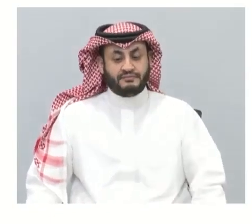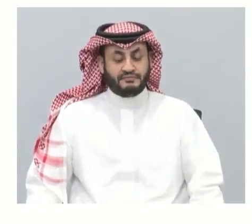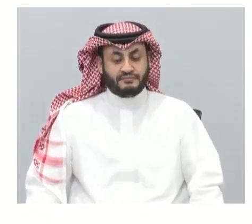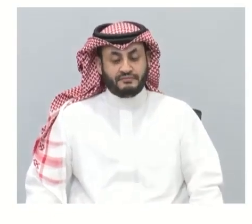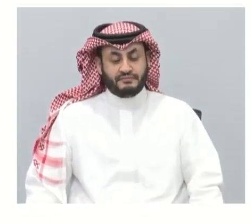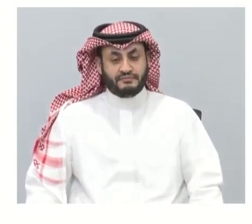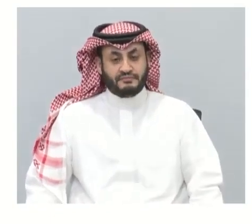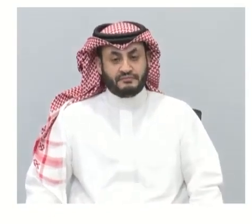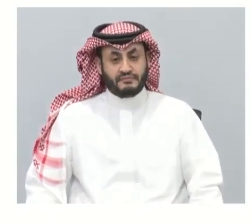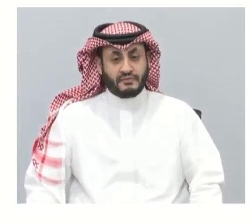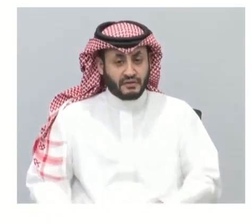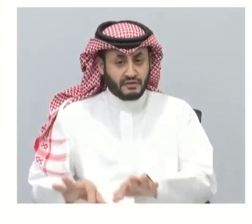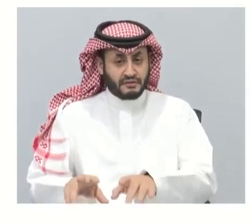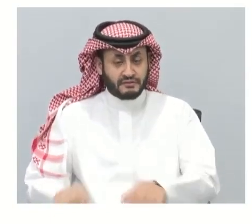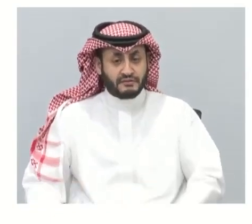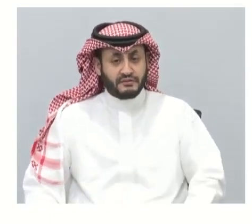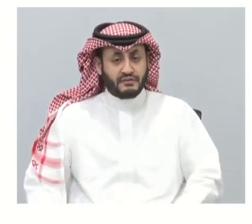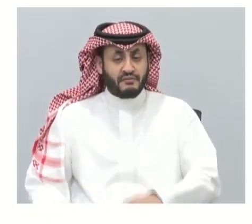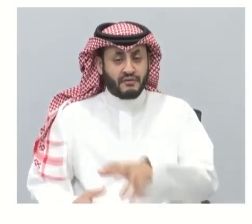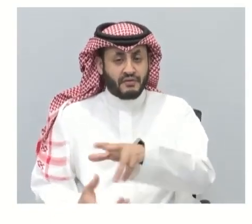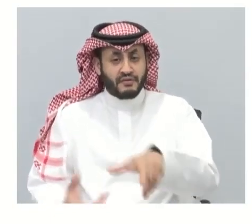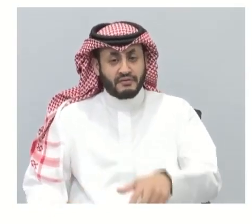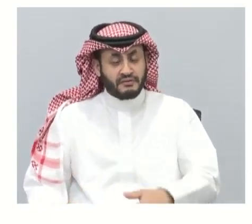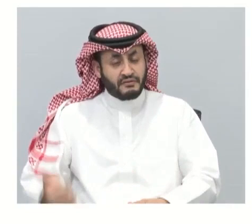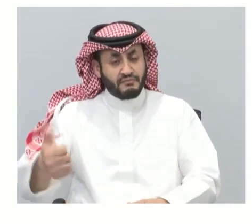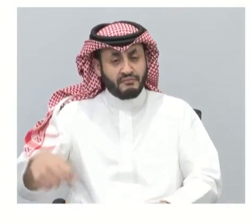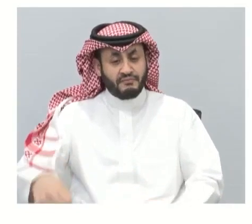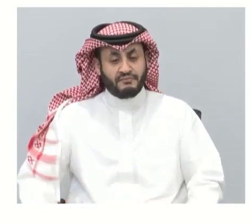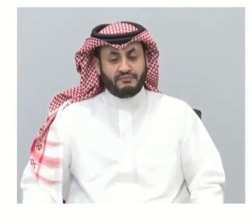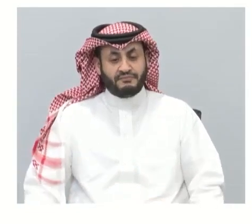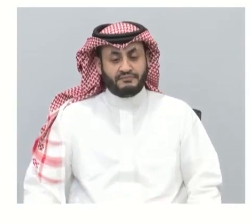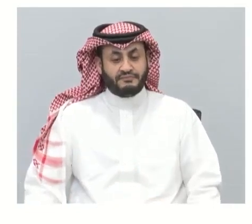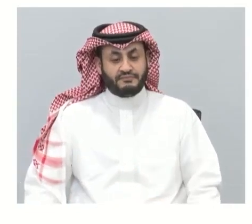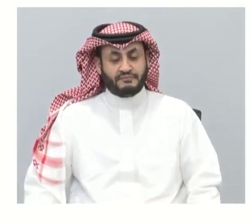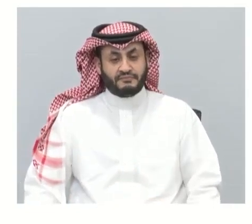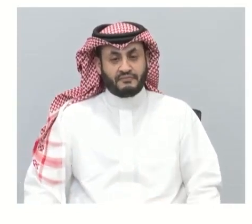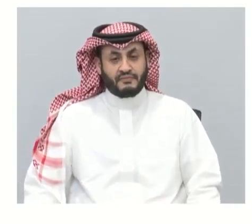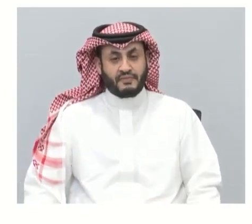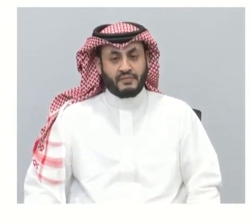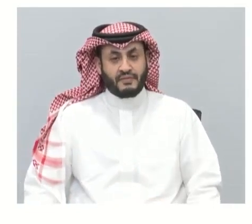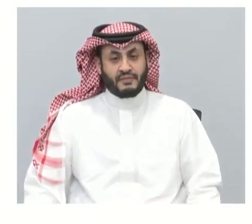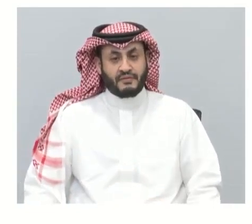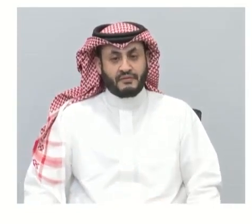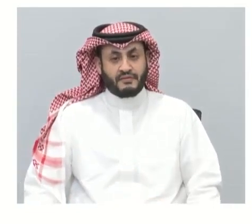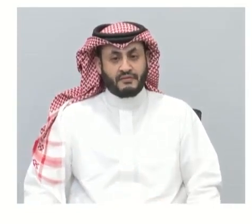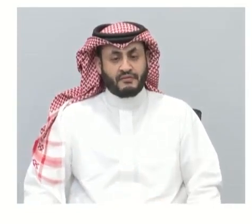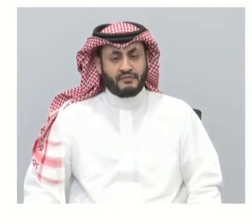about the computer and the internet. Good or bad. So, where is that text